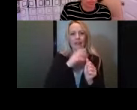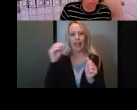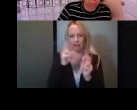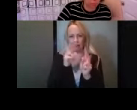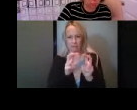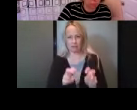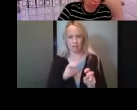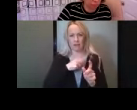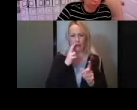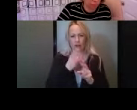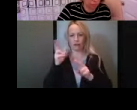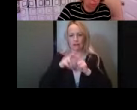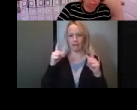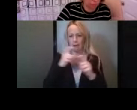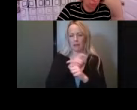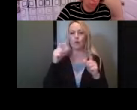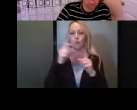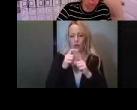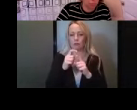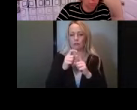and layering in reading fluency as well.